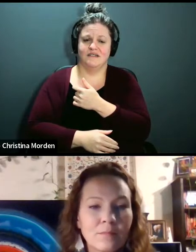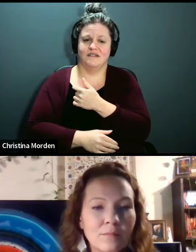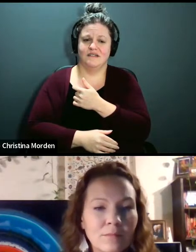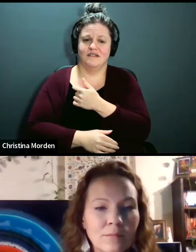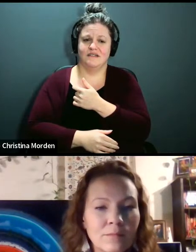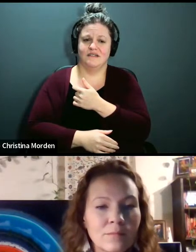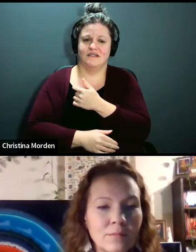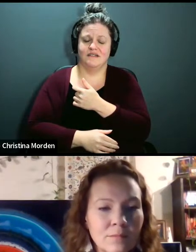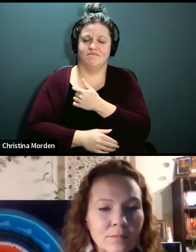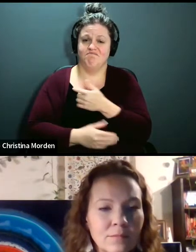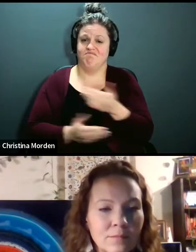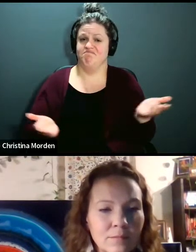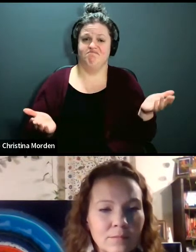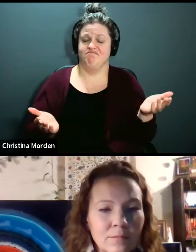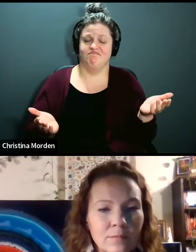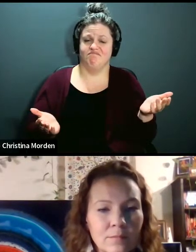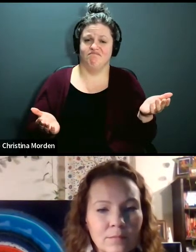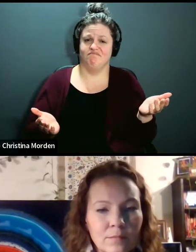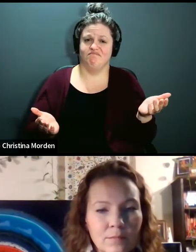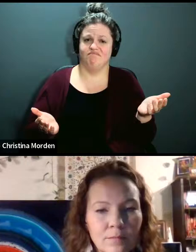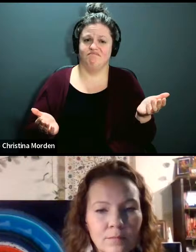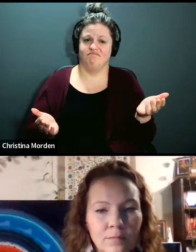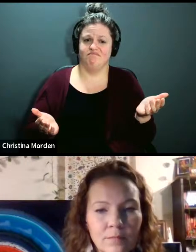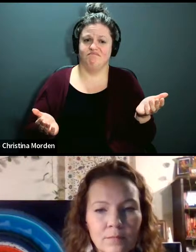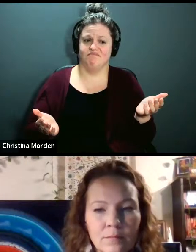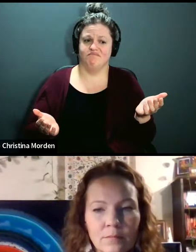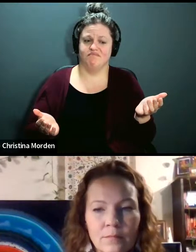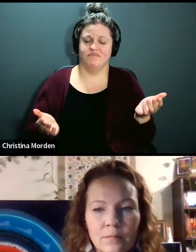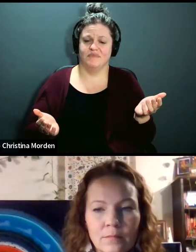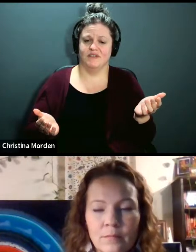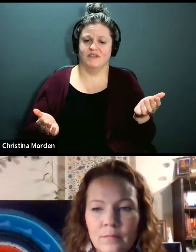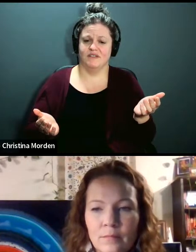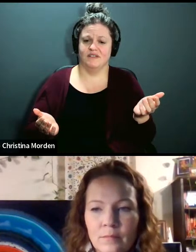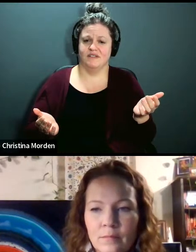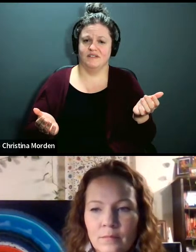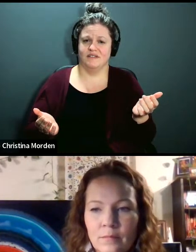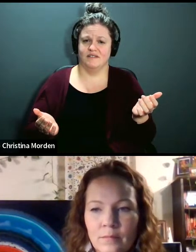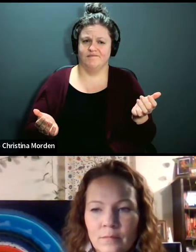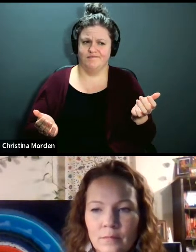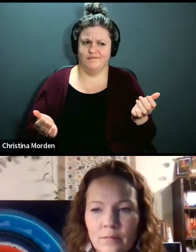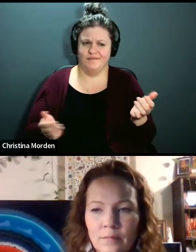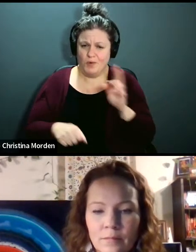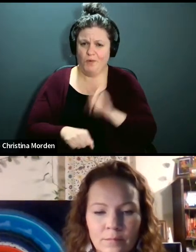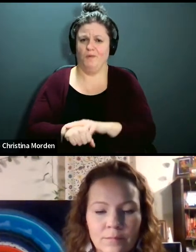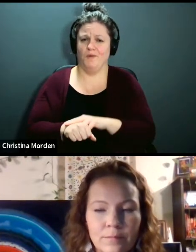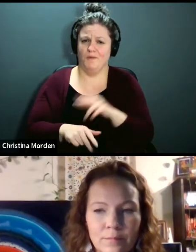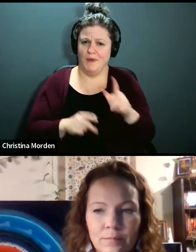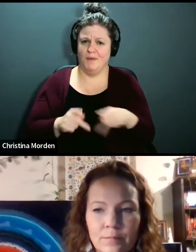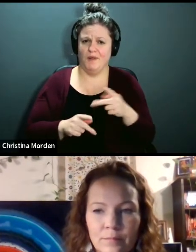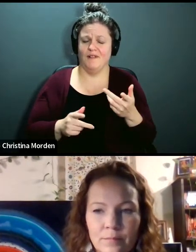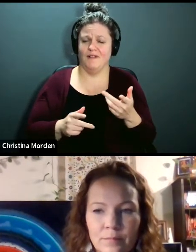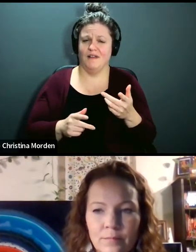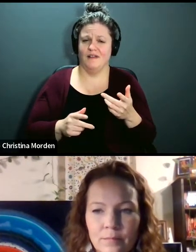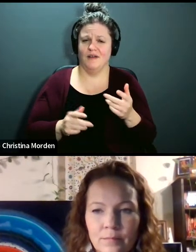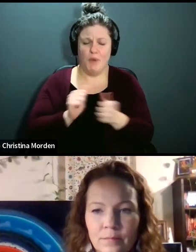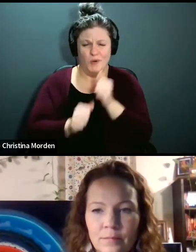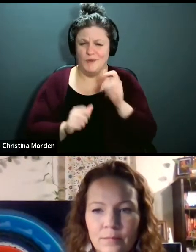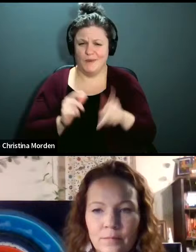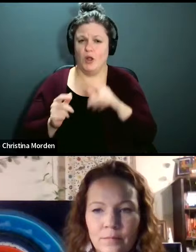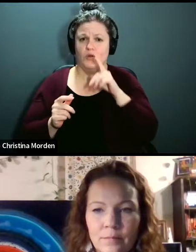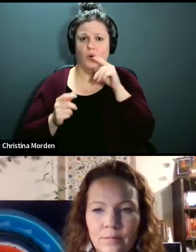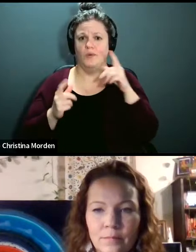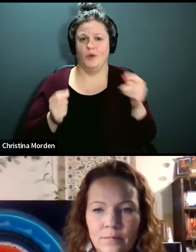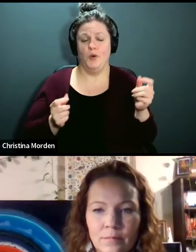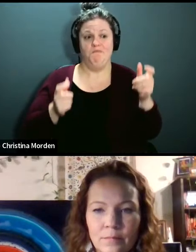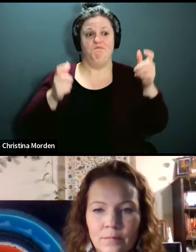this place you know or the the people who haven't done huge Grand expensive things and I think artists are